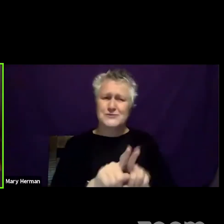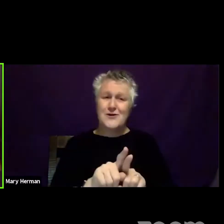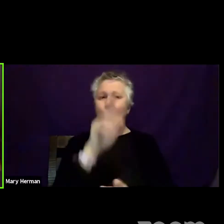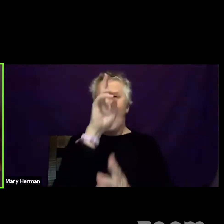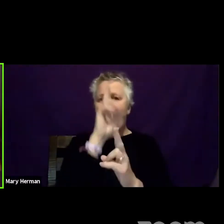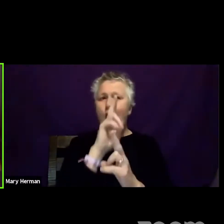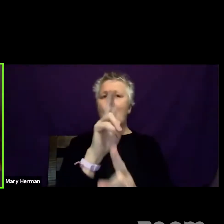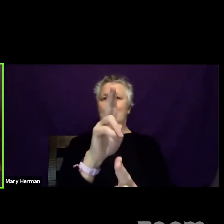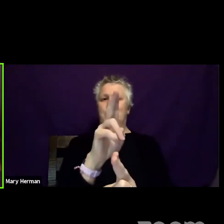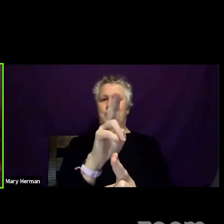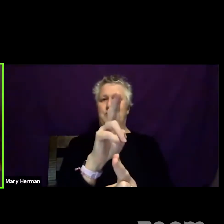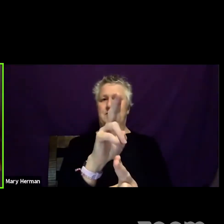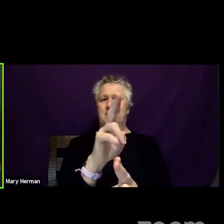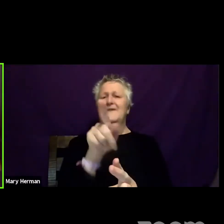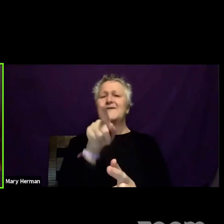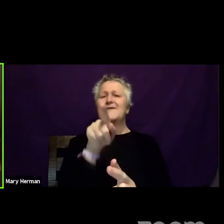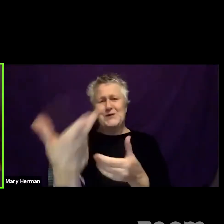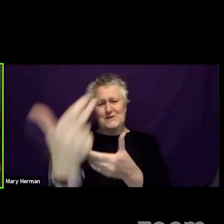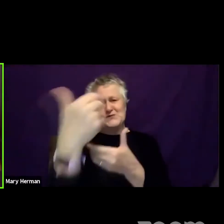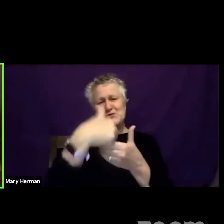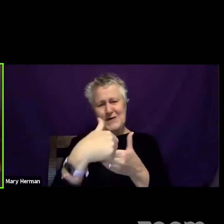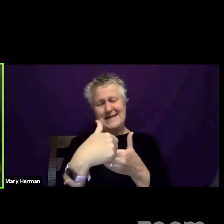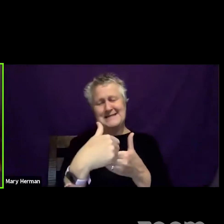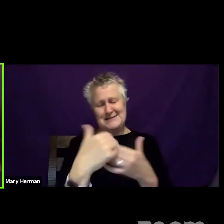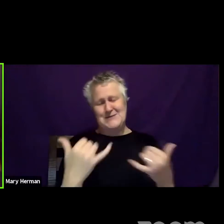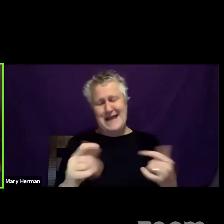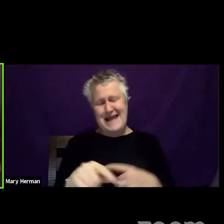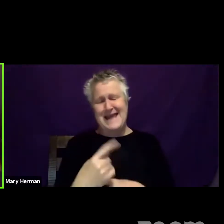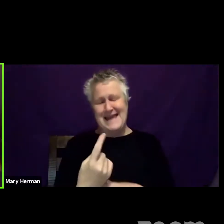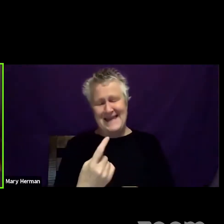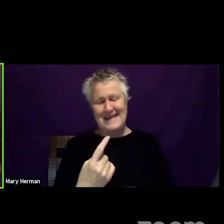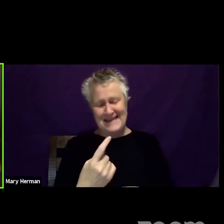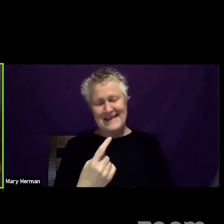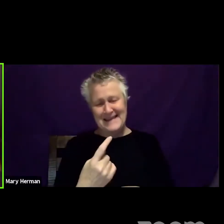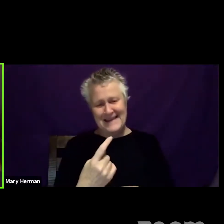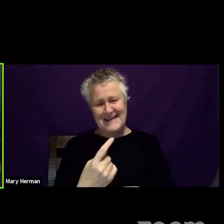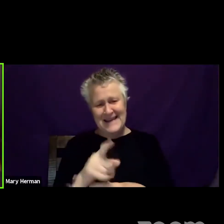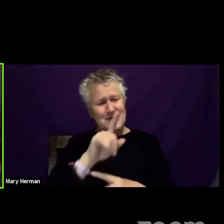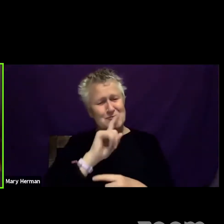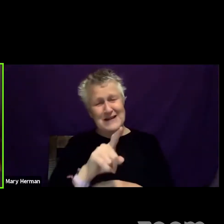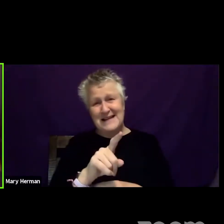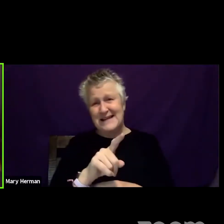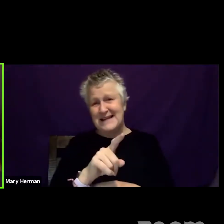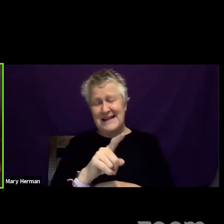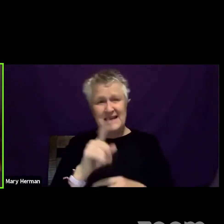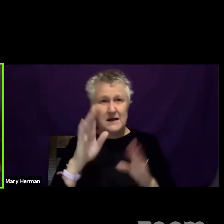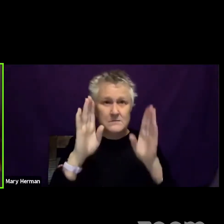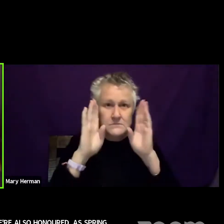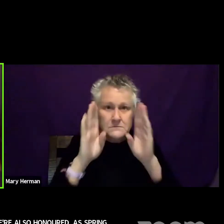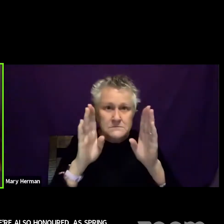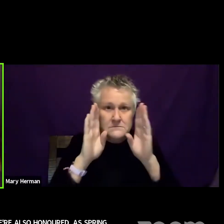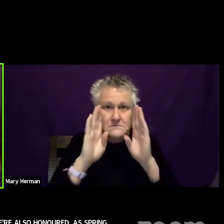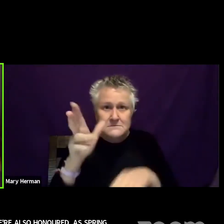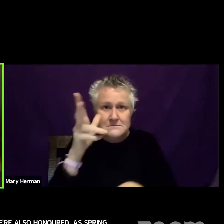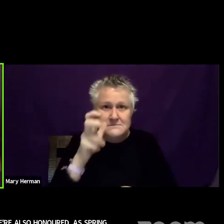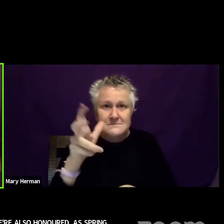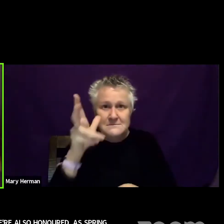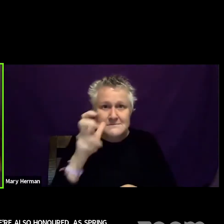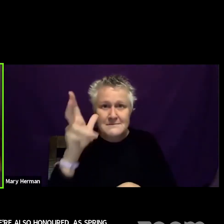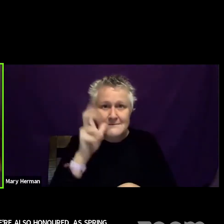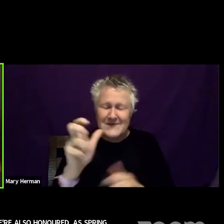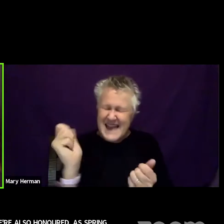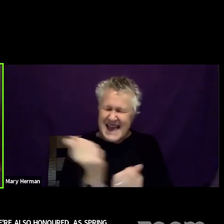you have joined us today, and really listening intently to some of your